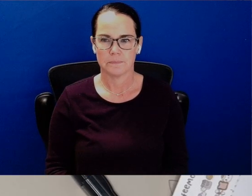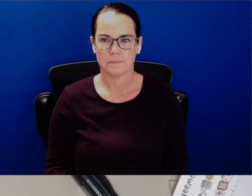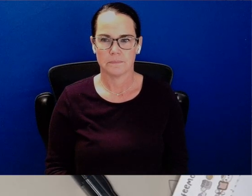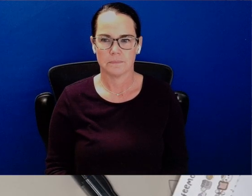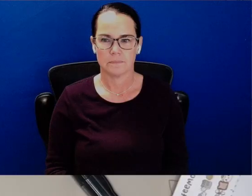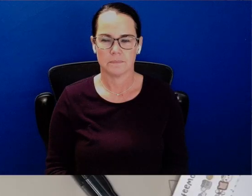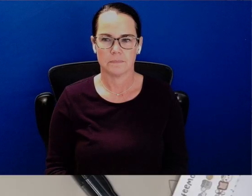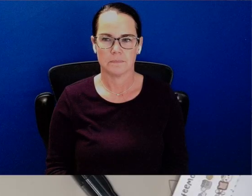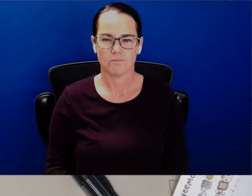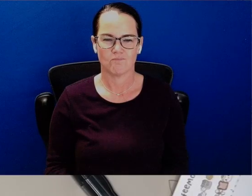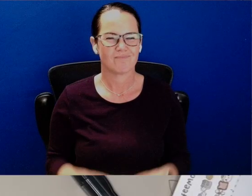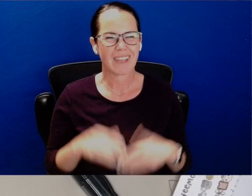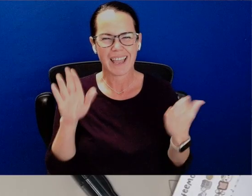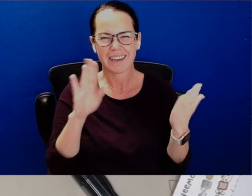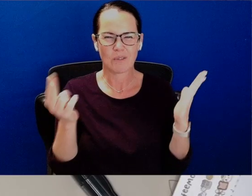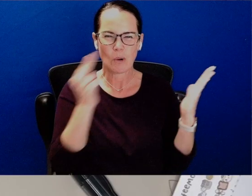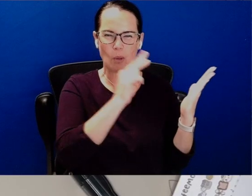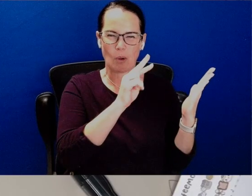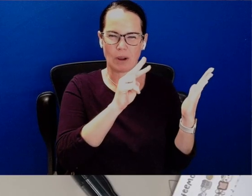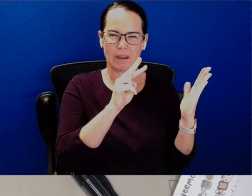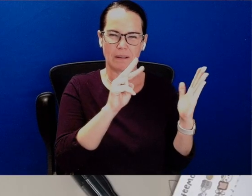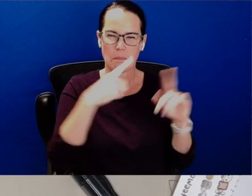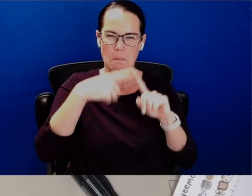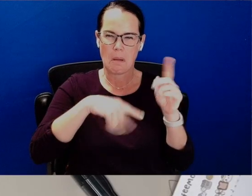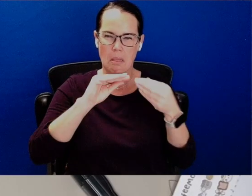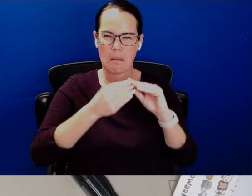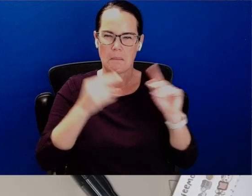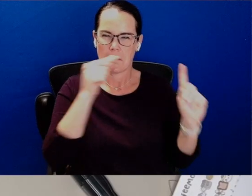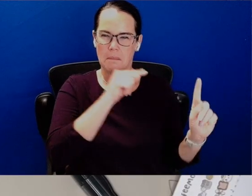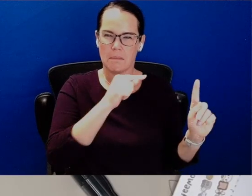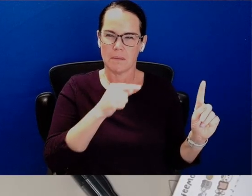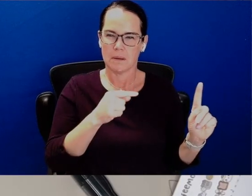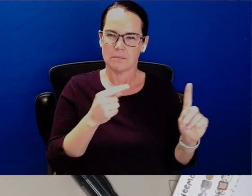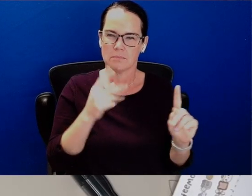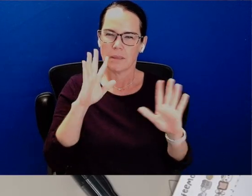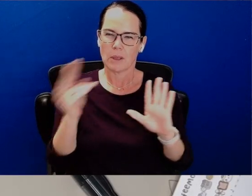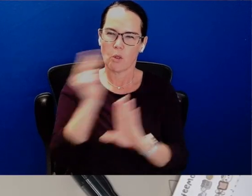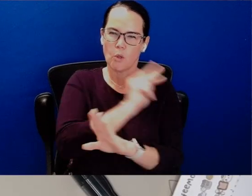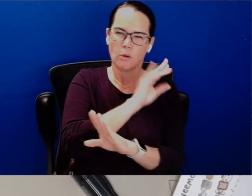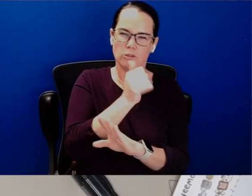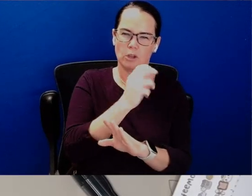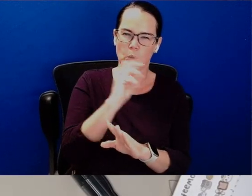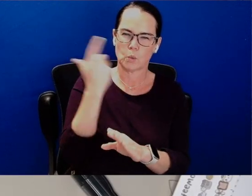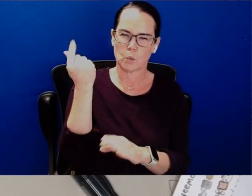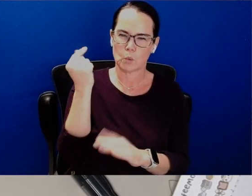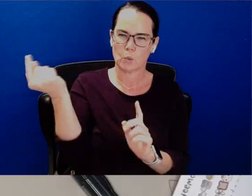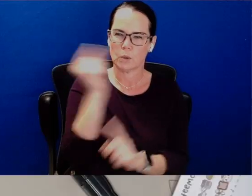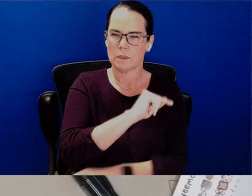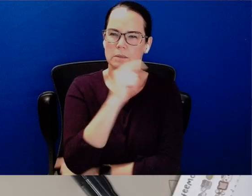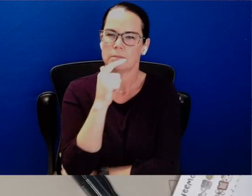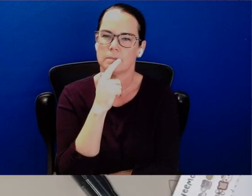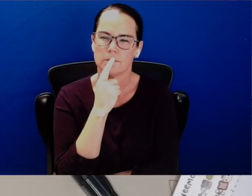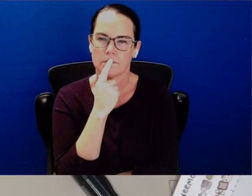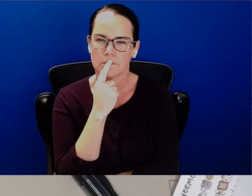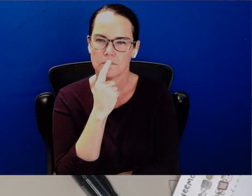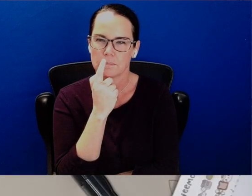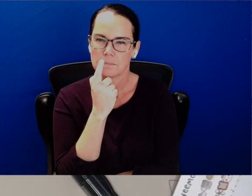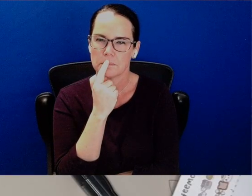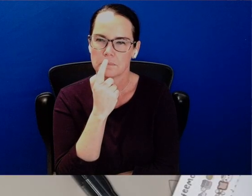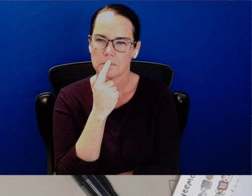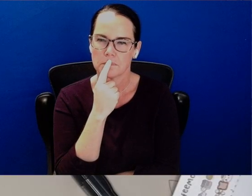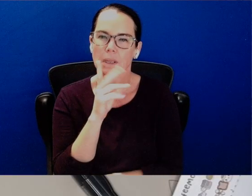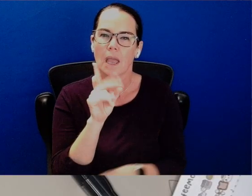I never referenced that. Like, what did I do in January? I covered